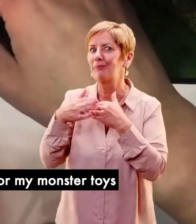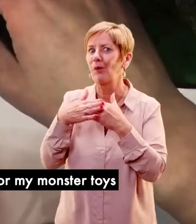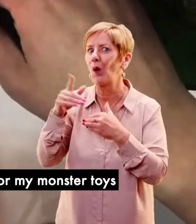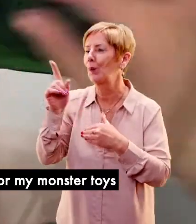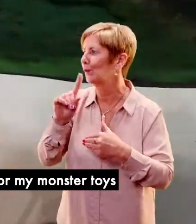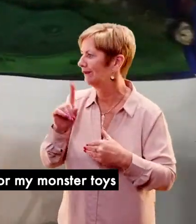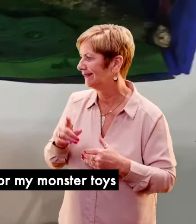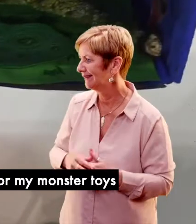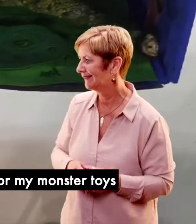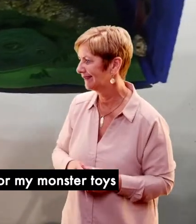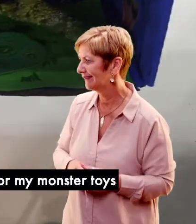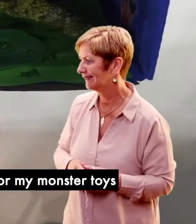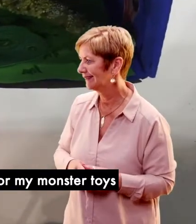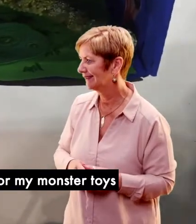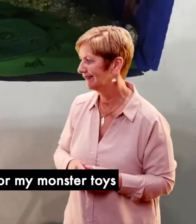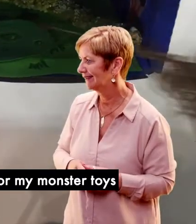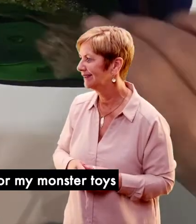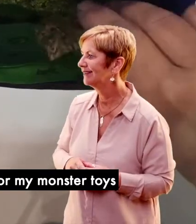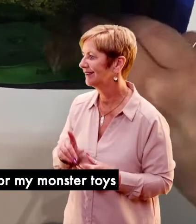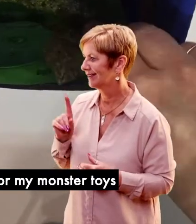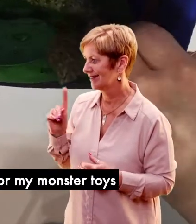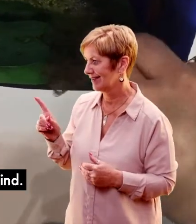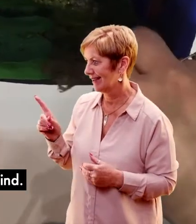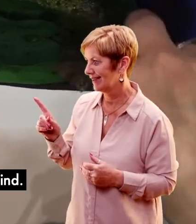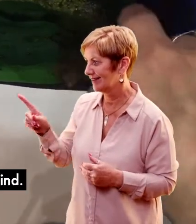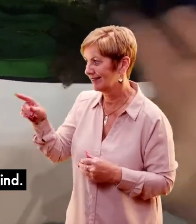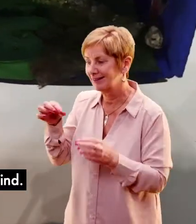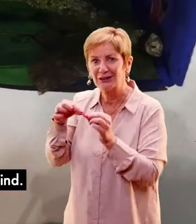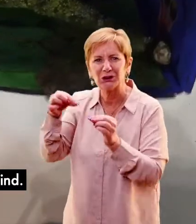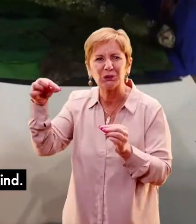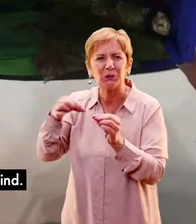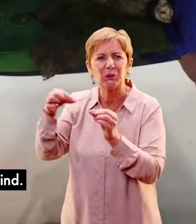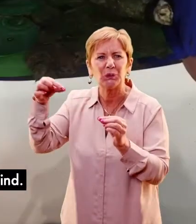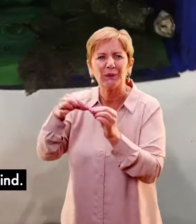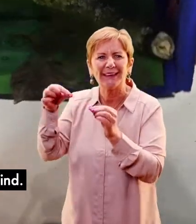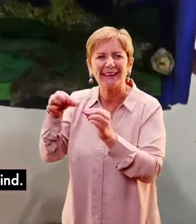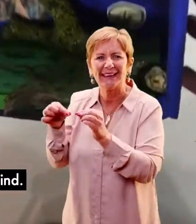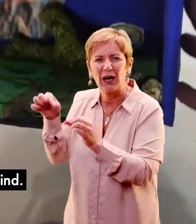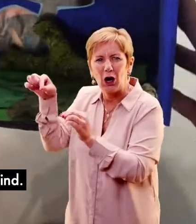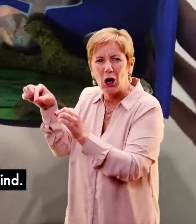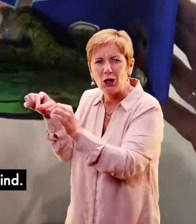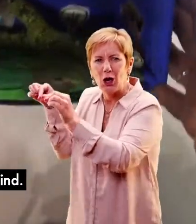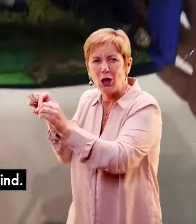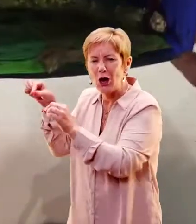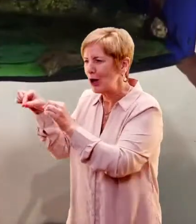I'll add real twigs and decayed leaves for my monster toys to play hide and seek behind.